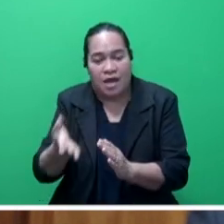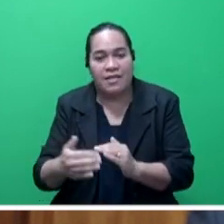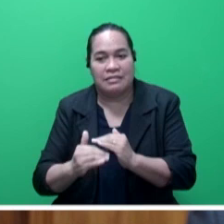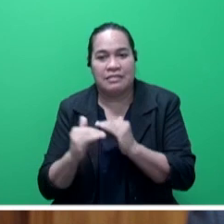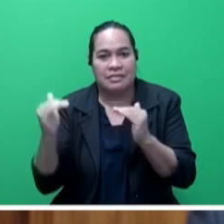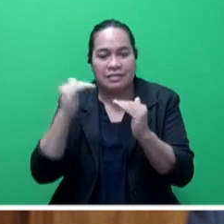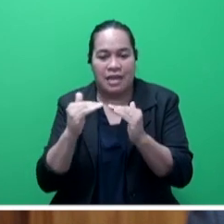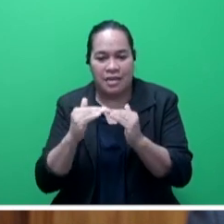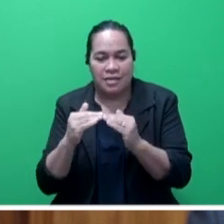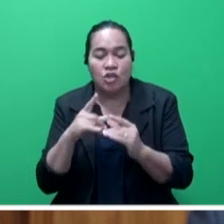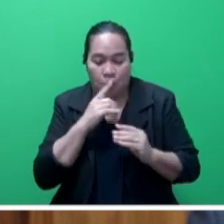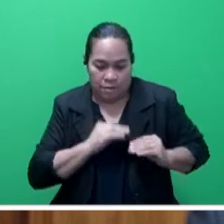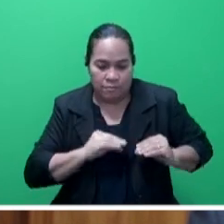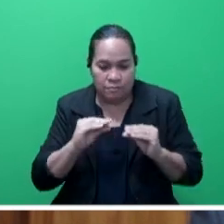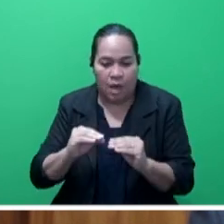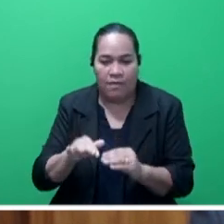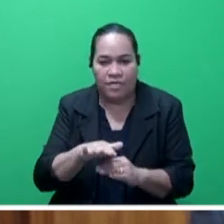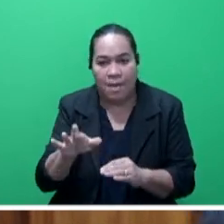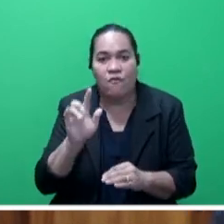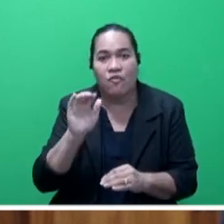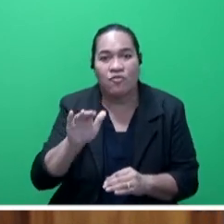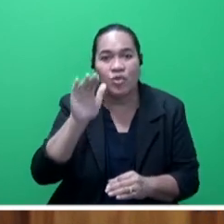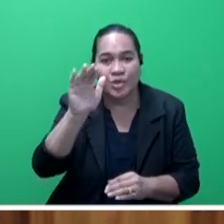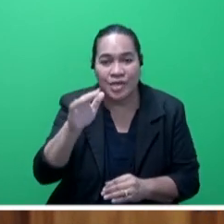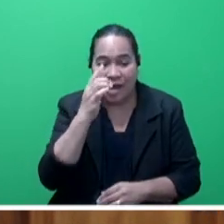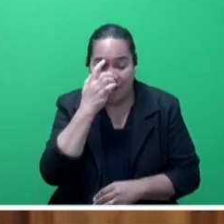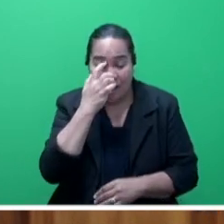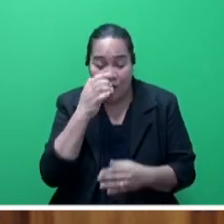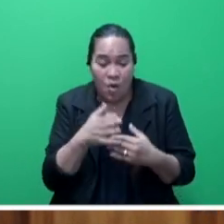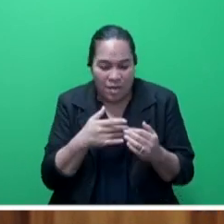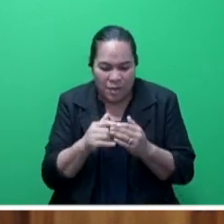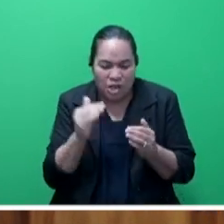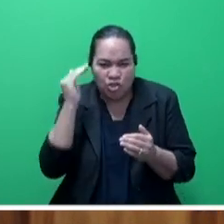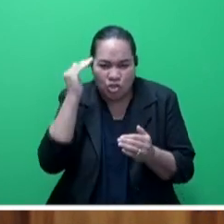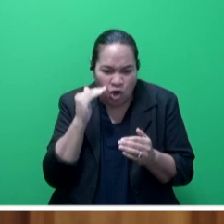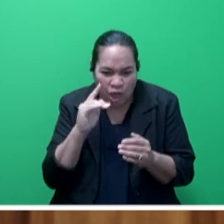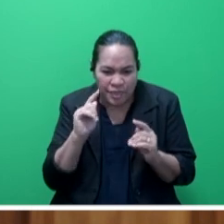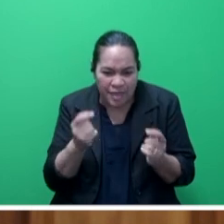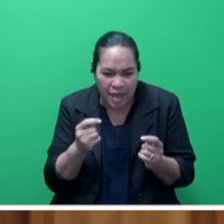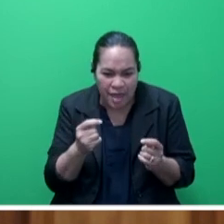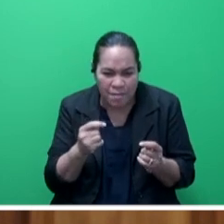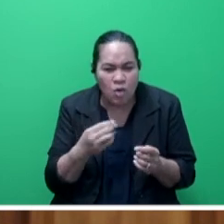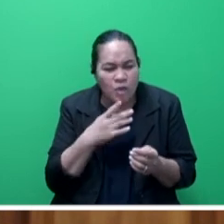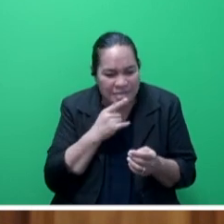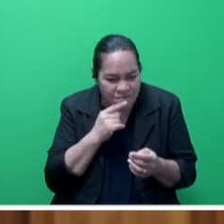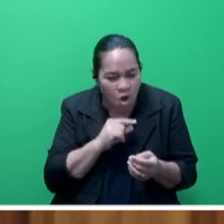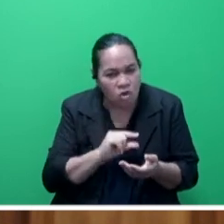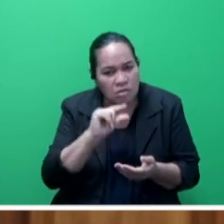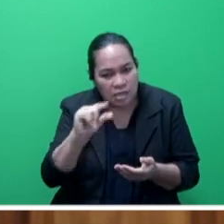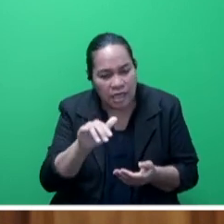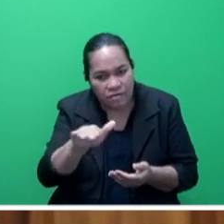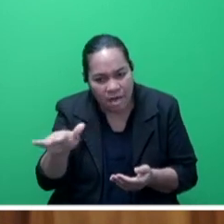in capabilities that we need for the future. So whether it's the shorter-term financial investments such as the concessional loans or